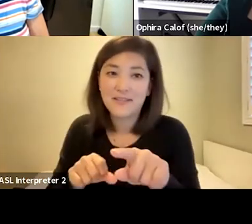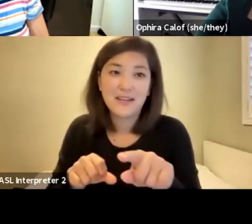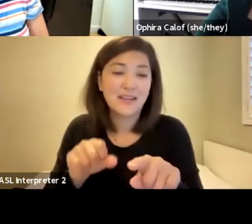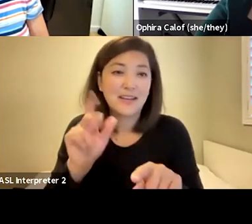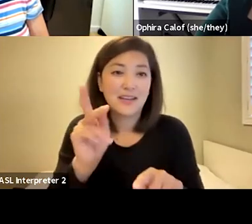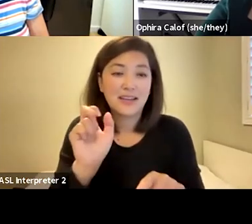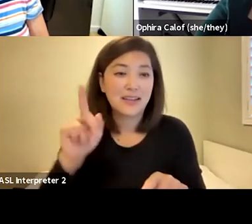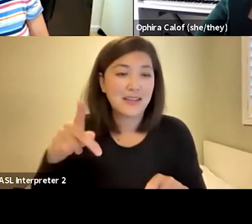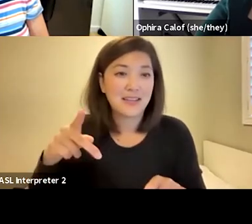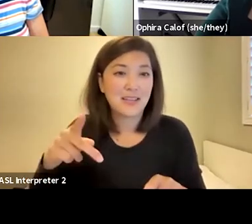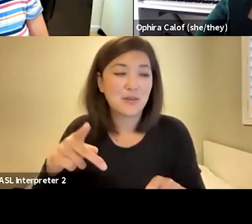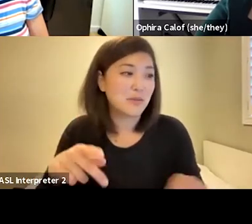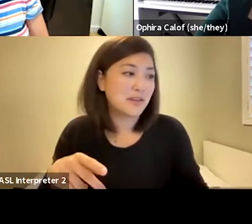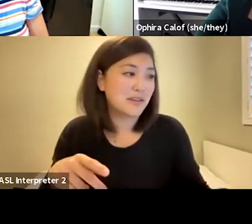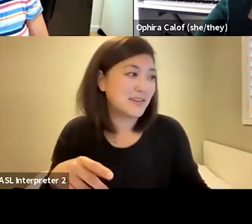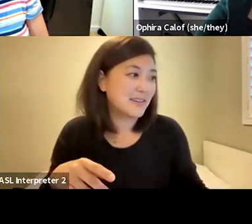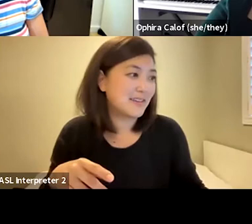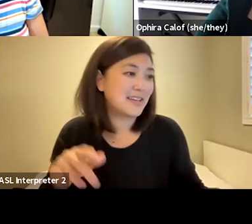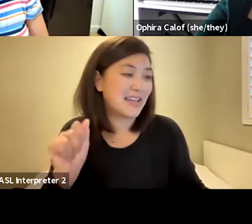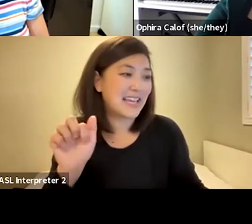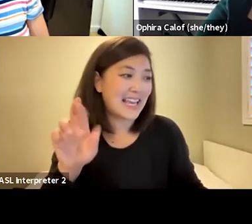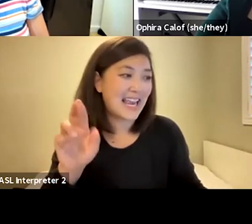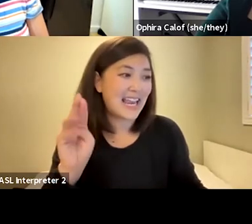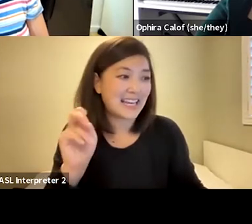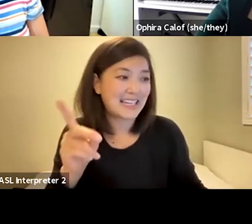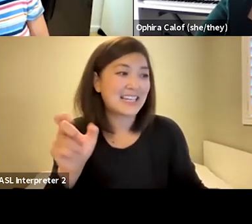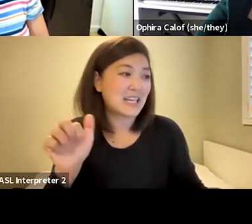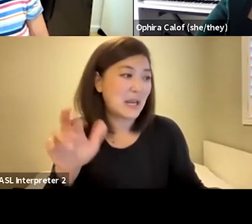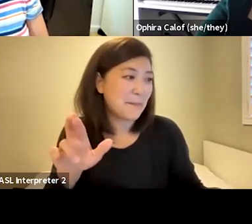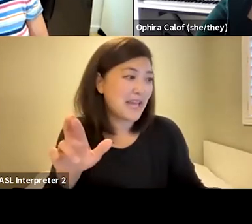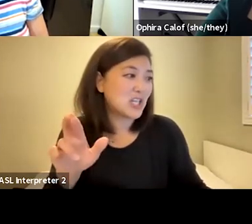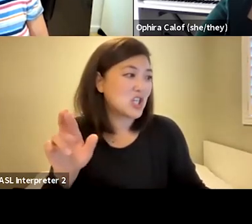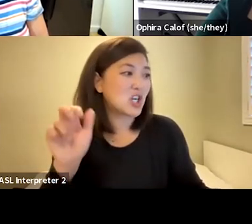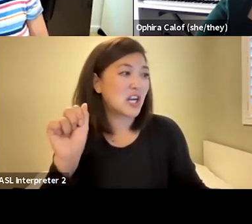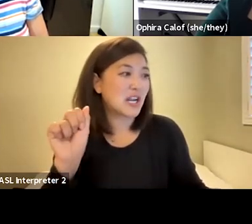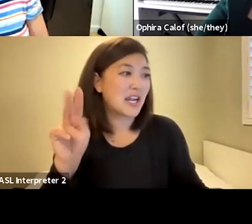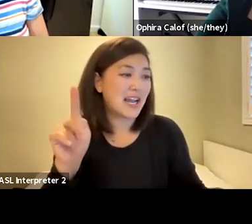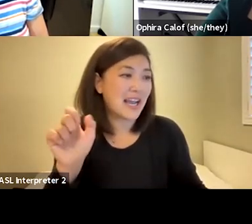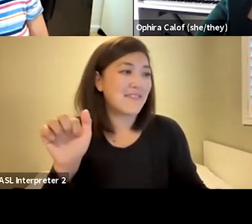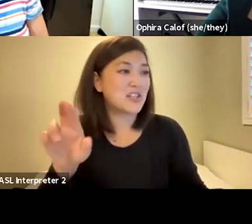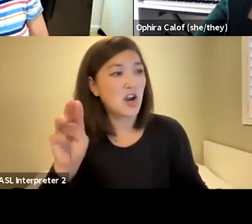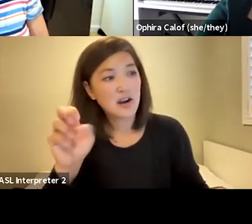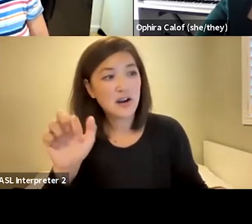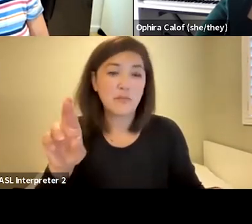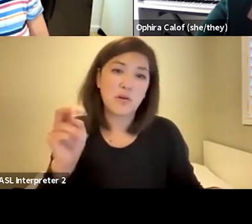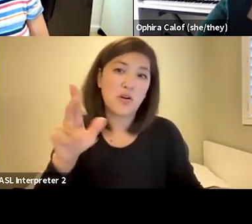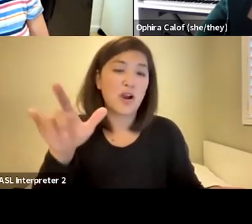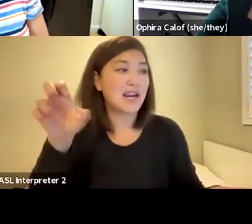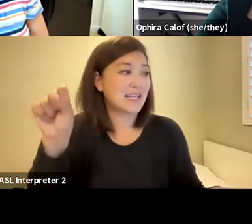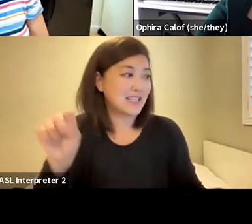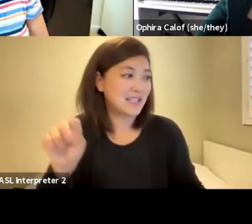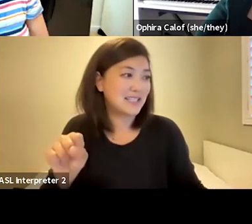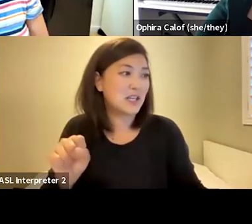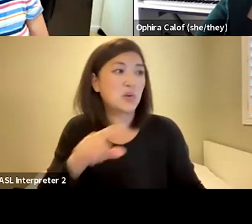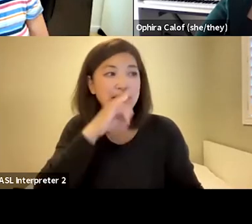and the Age of Wonder Bees, Avatar Last Airbender, Miraculous, shows that are entertaining enough for kids to be hooked, but also have a humor level